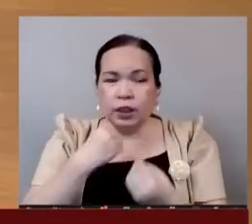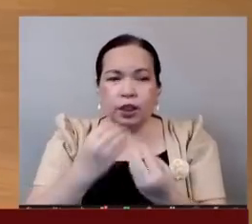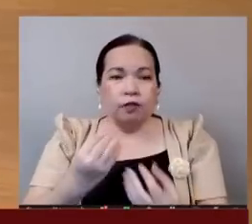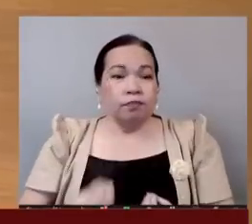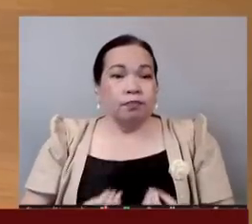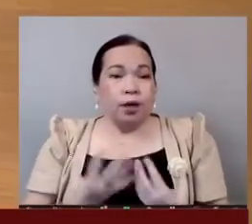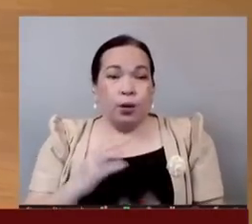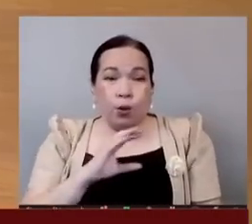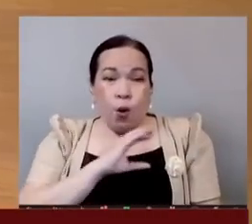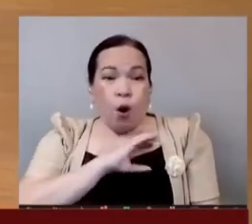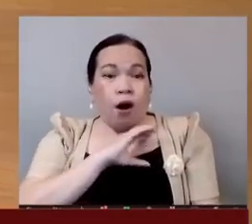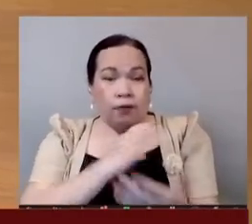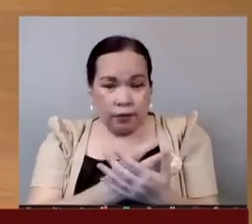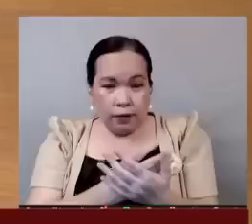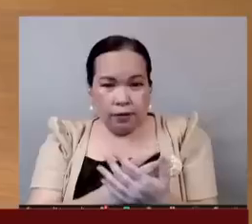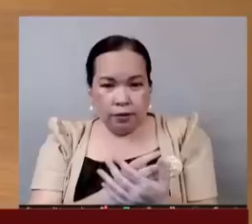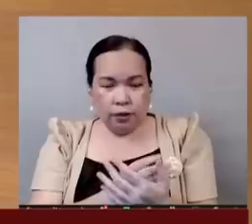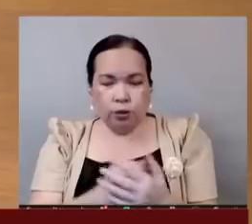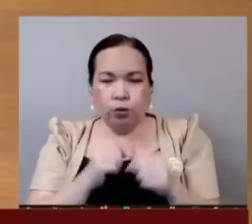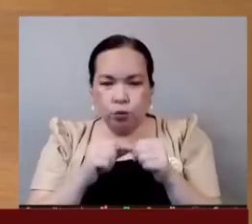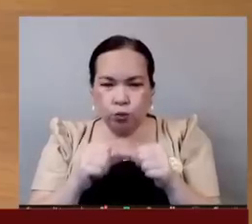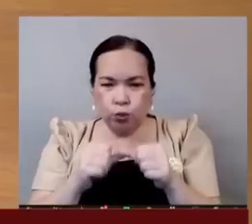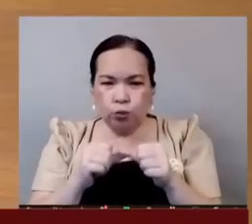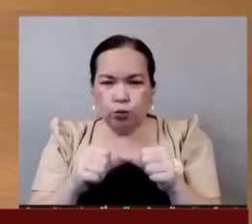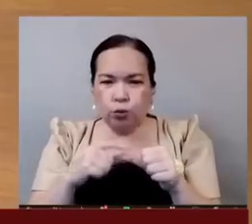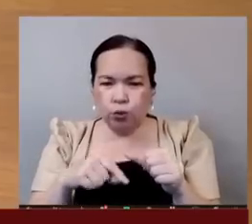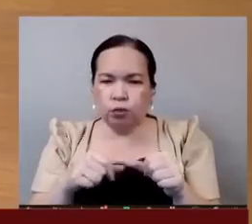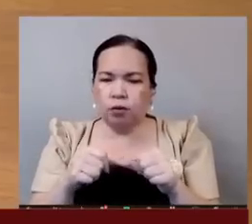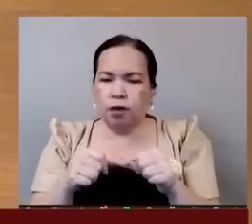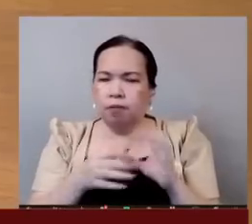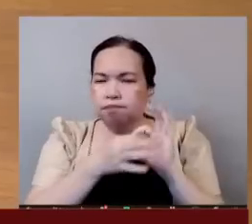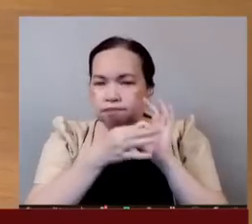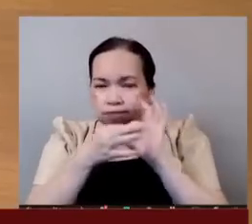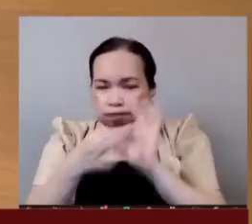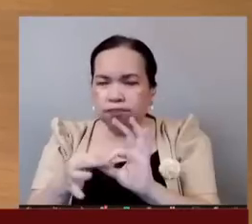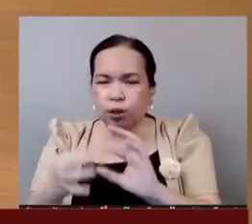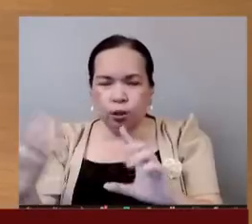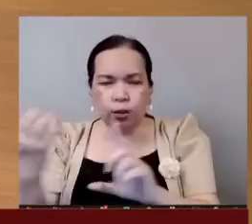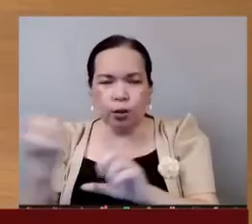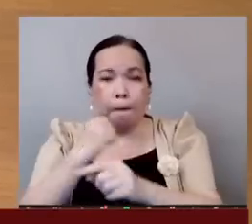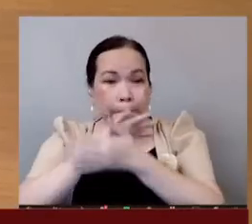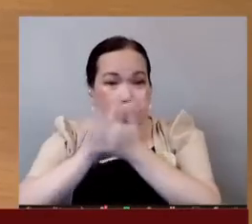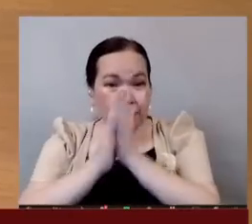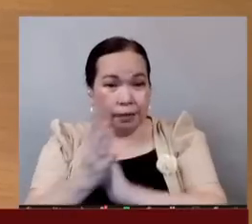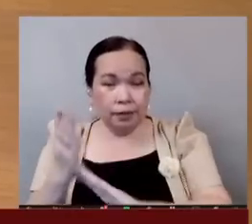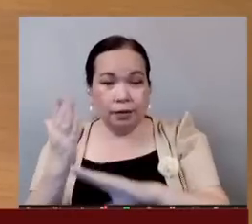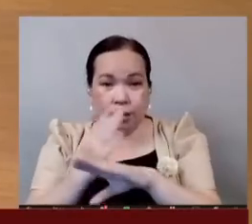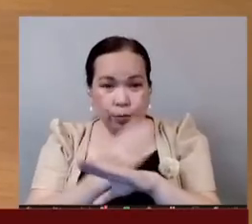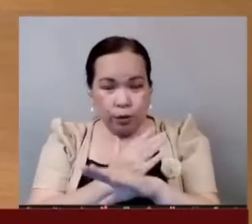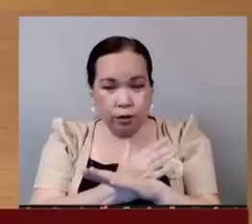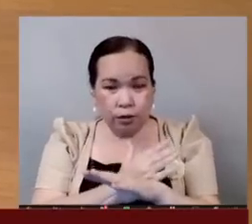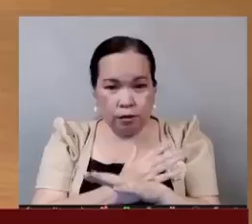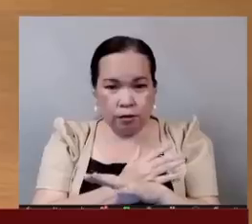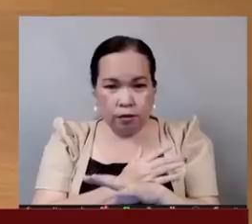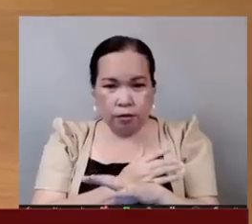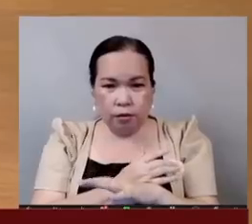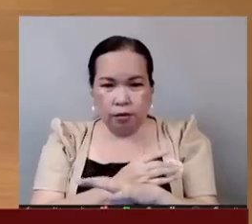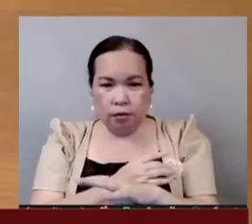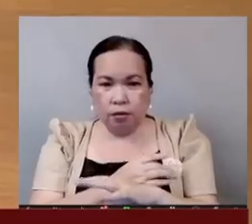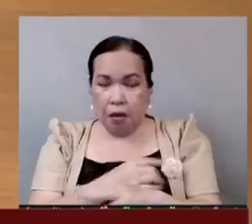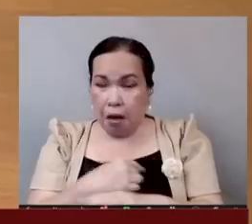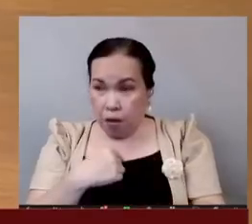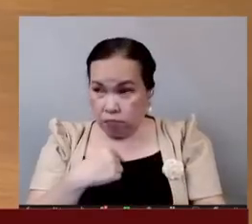us continue to be relentless in our aspiration of peace and progress. This has not been the work of a single